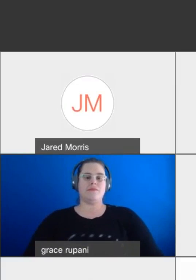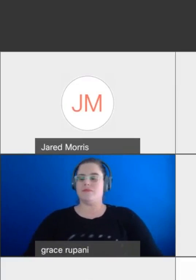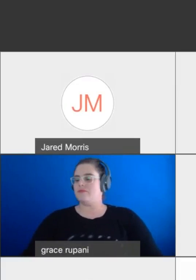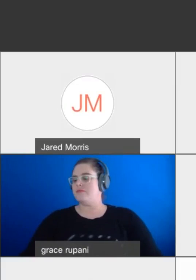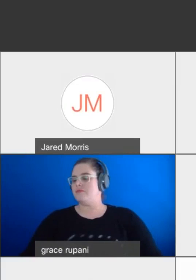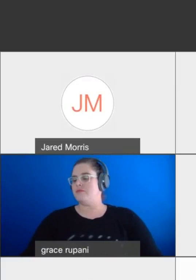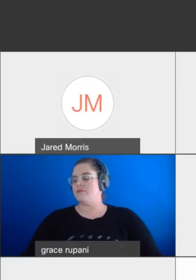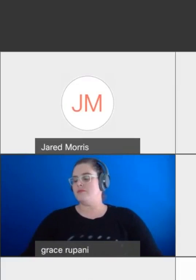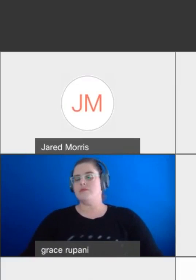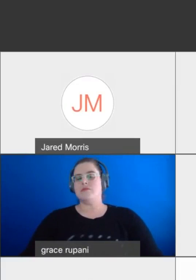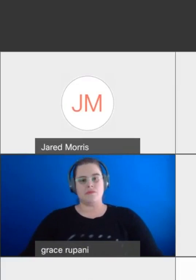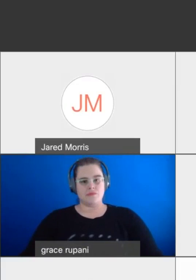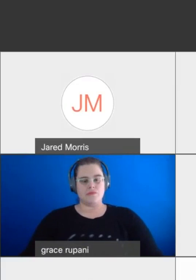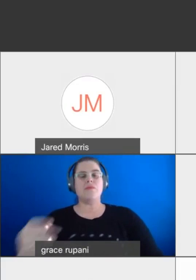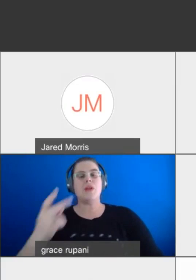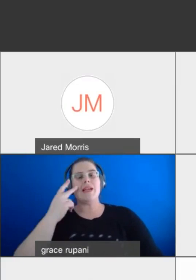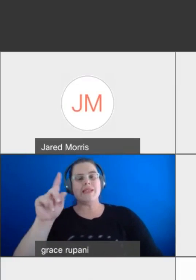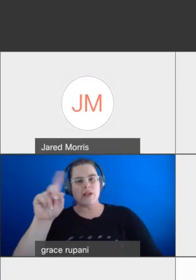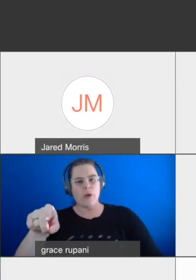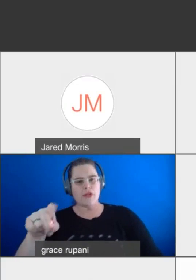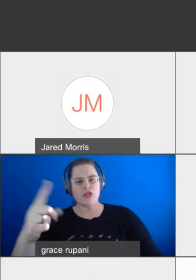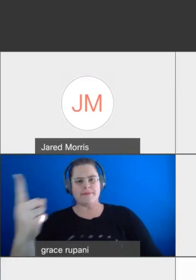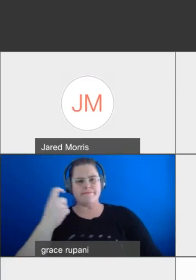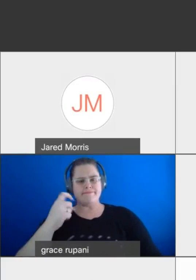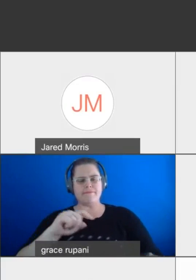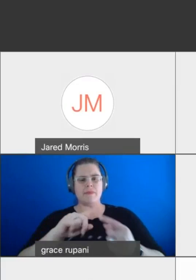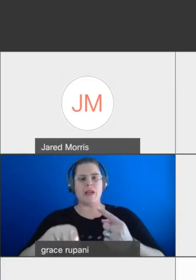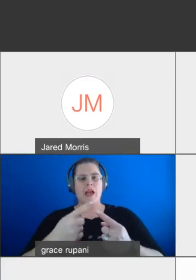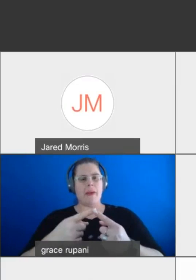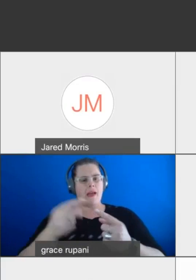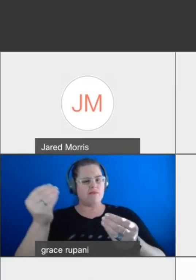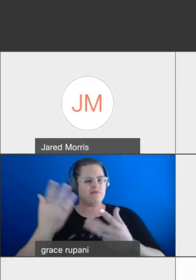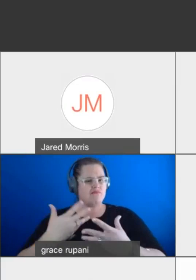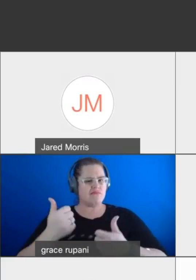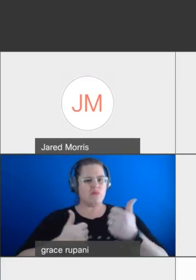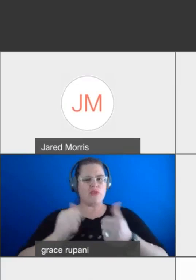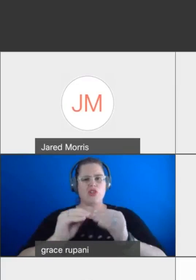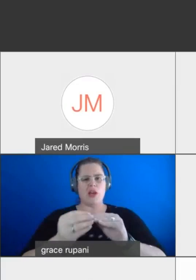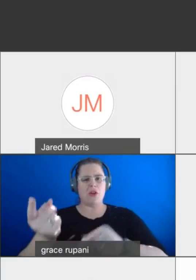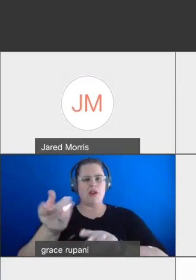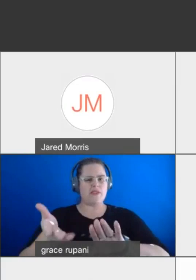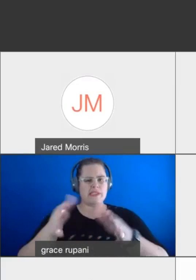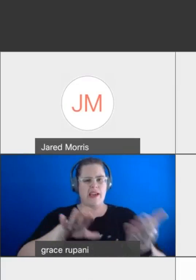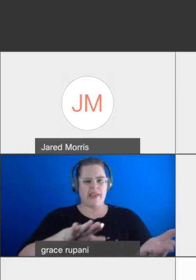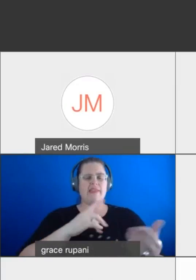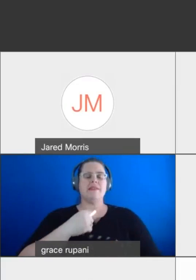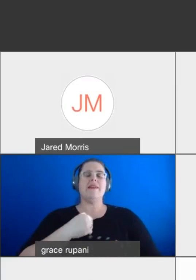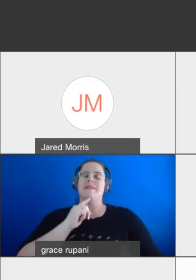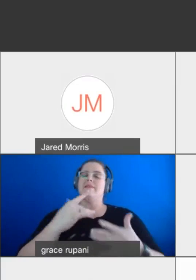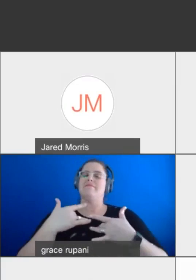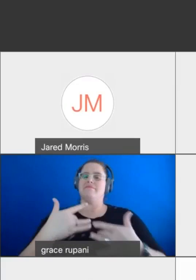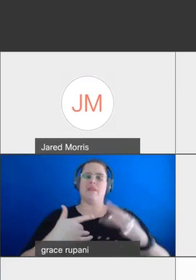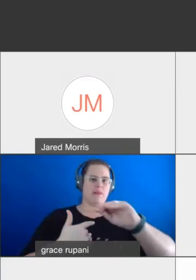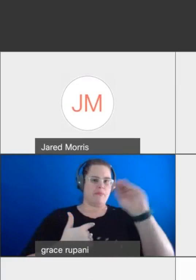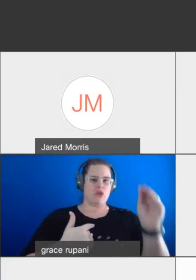So I do see a question about whether I'm letting you know about the number of deaths. I do the percentage at the beginning and the absolute number at the end, so I think I got